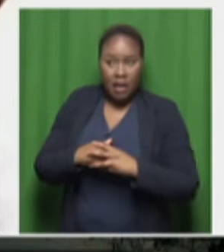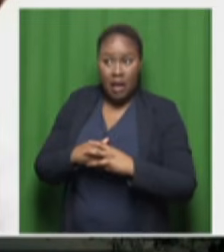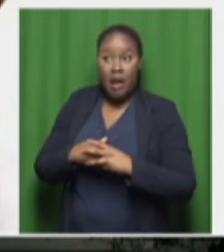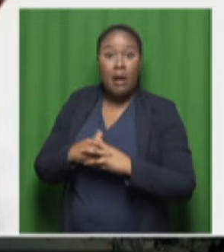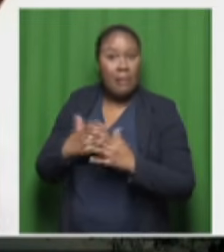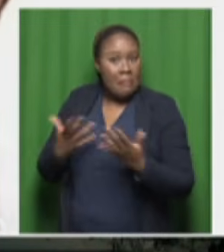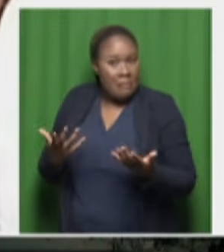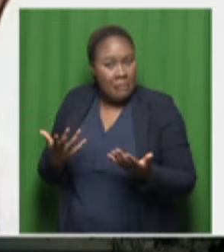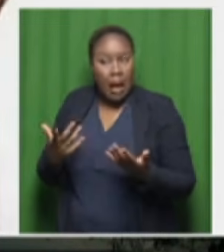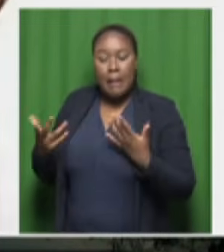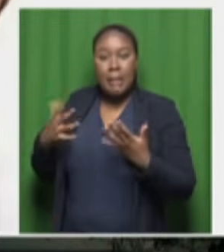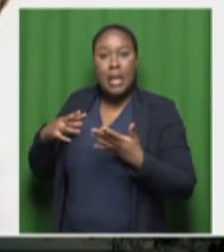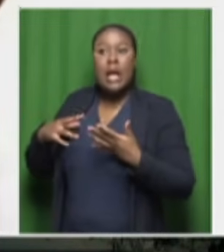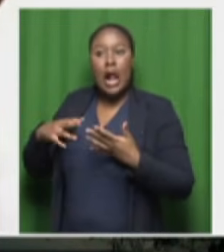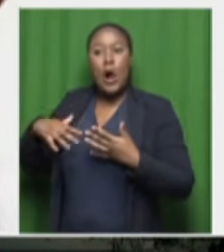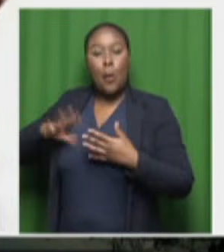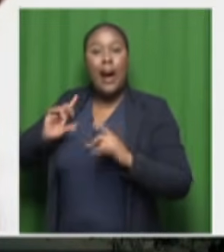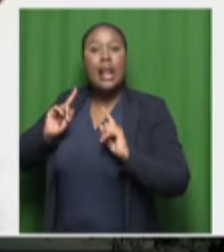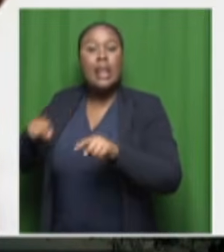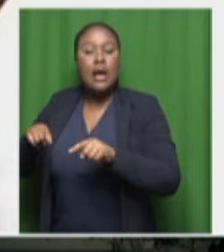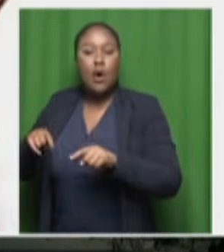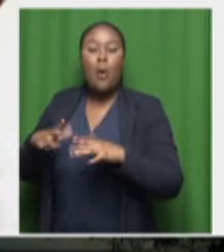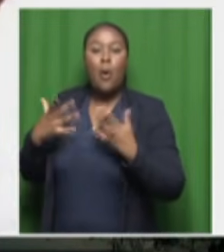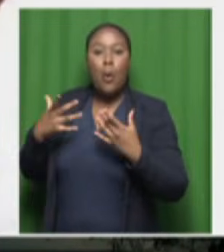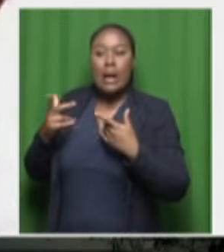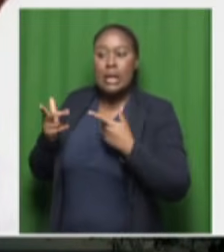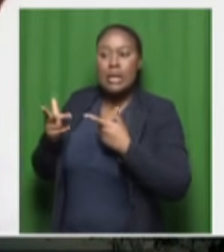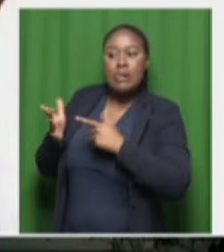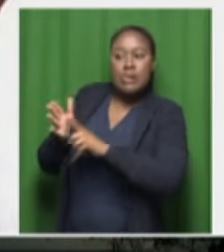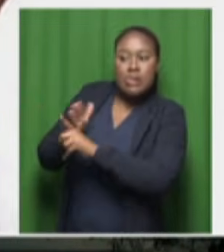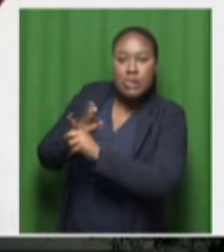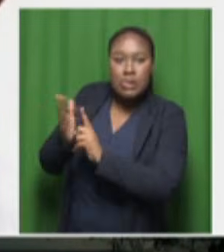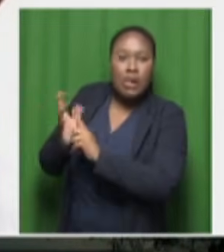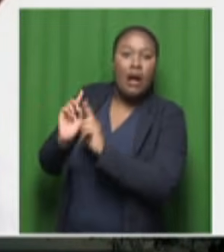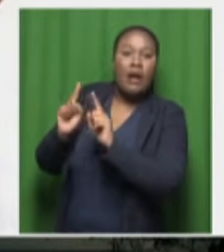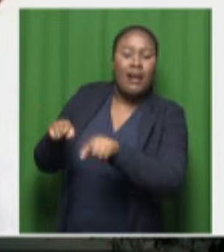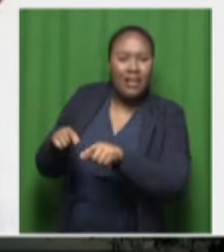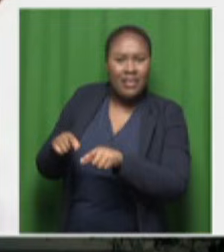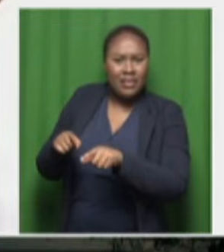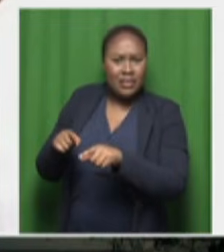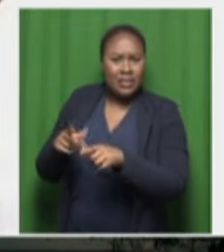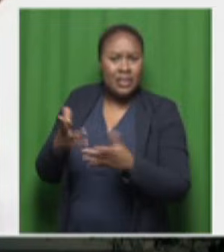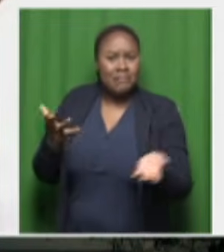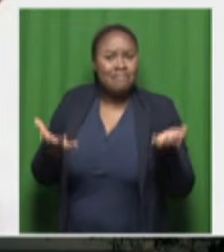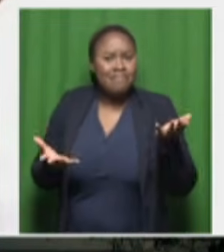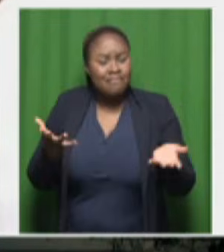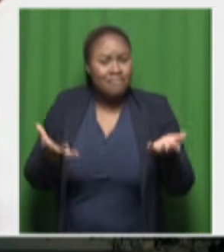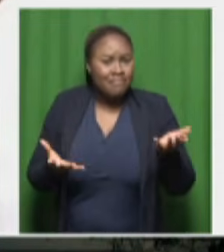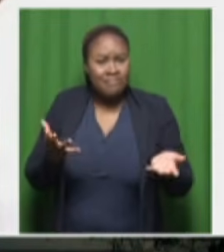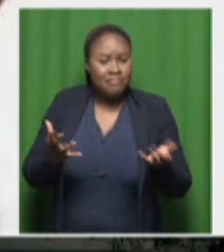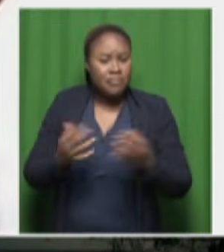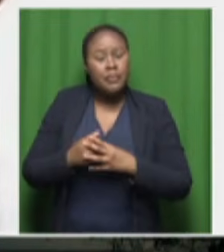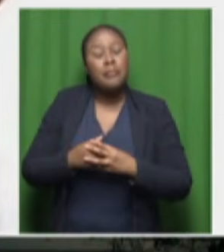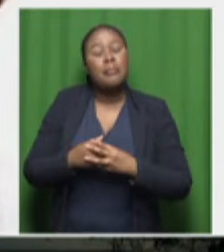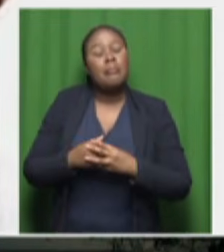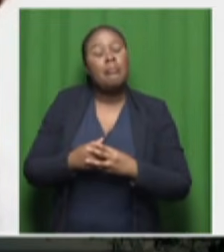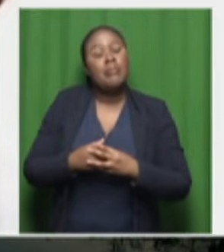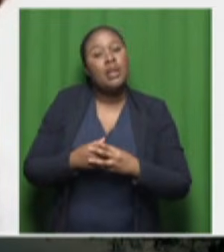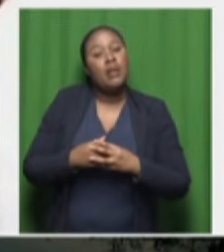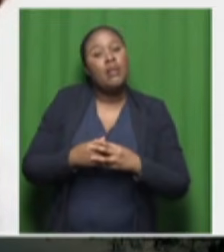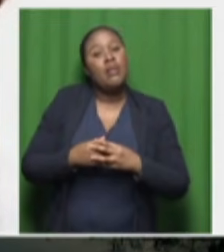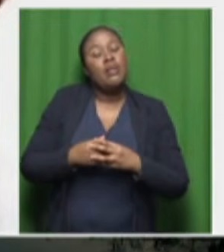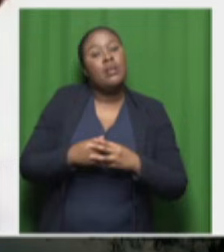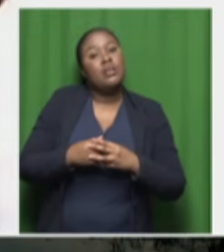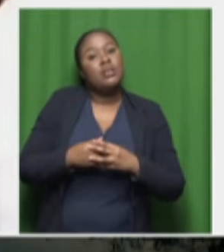or default. I don't know how you would characterize it. I suppose it varies from one incident to the next.